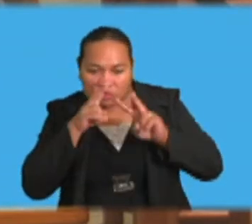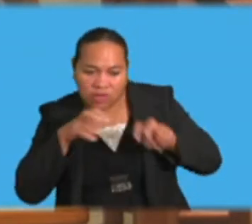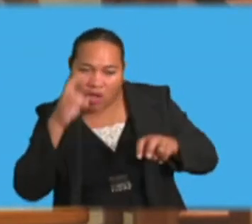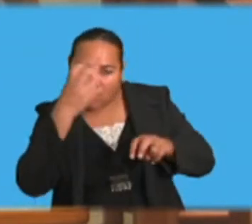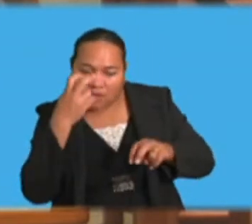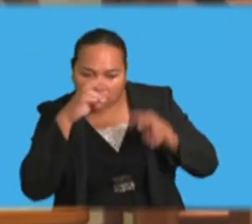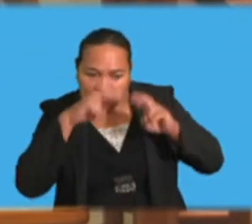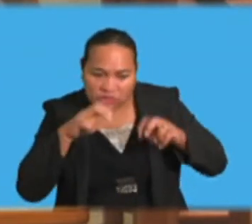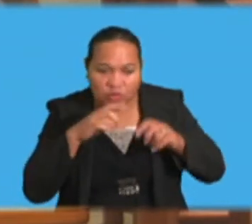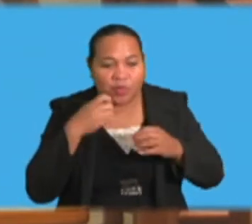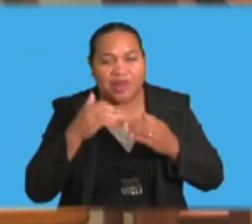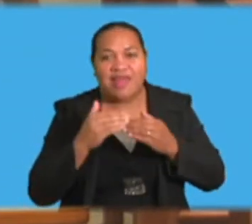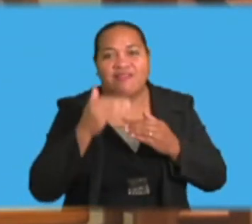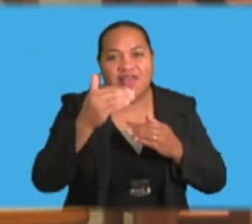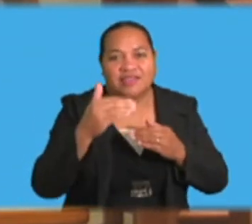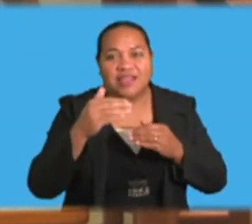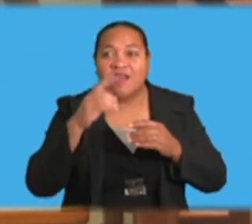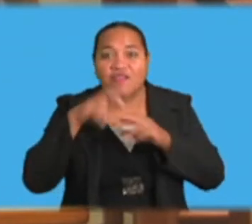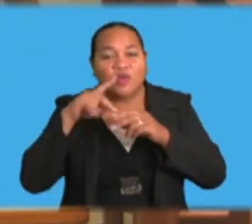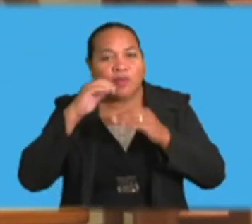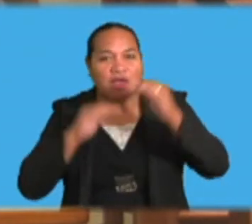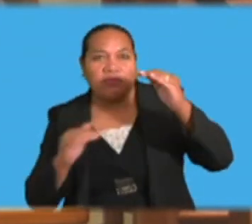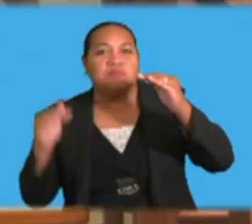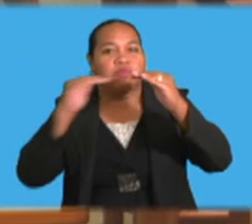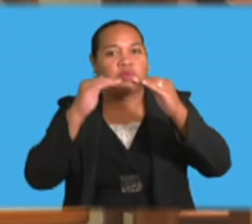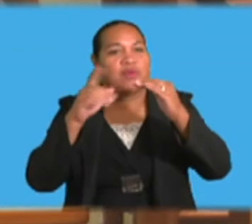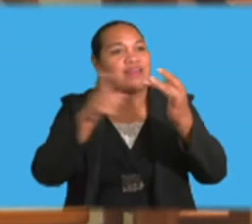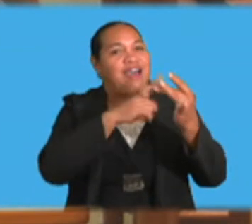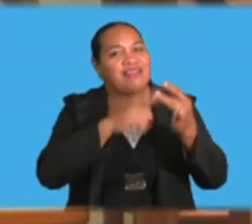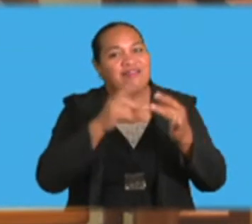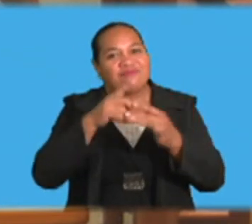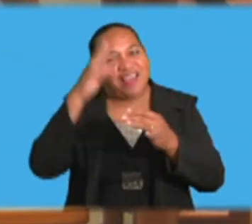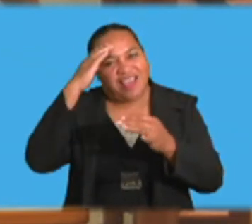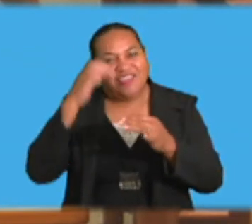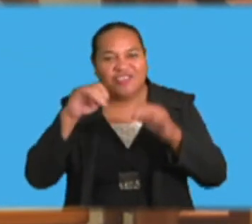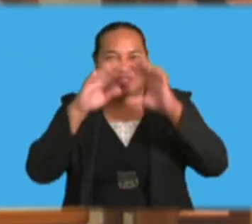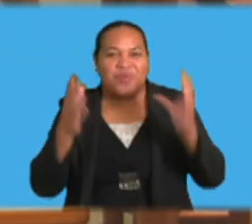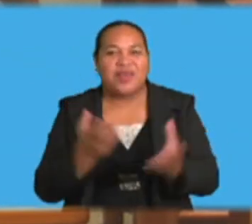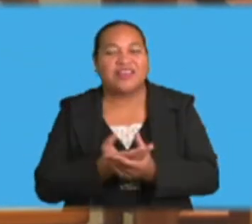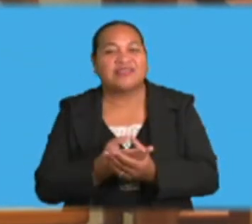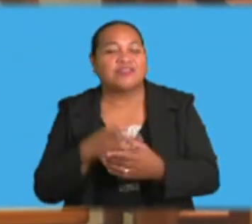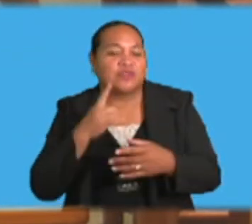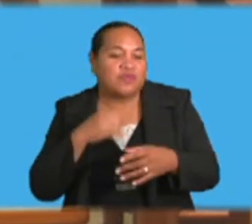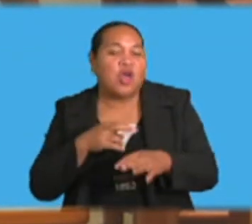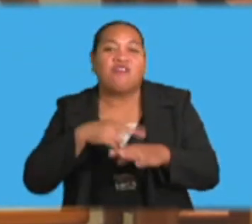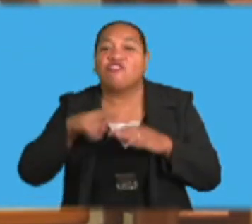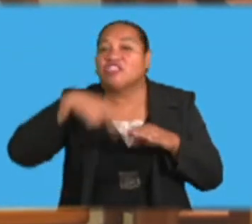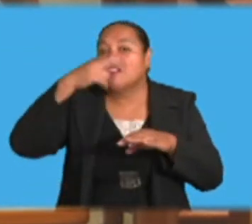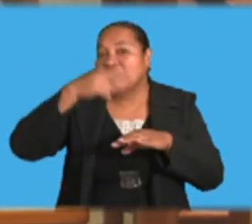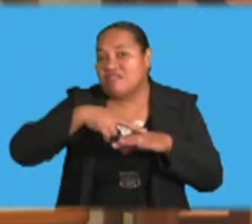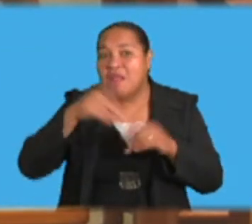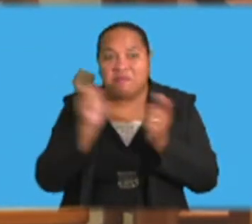will enhance Fiji's standing with the rest of the world. The requirement within each of the covenants will involve the holding of regional meetings and